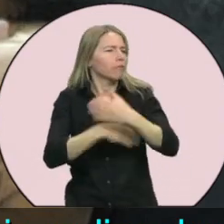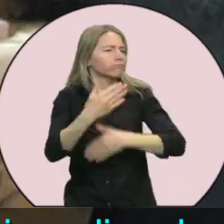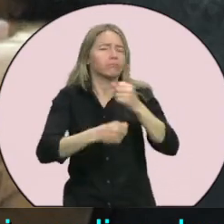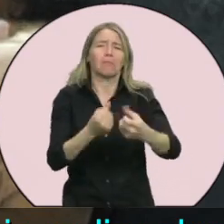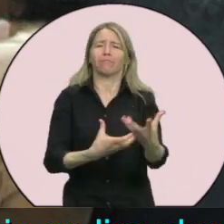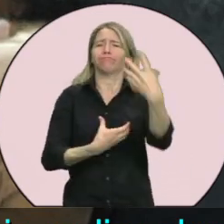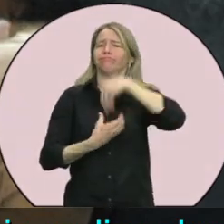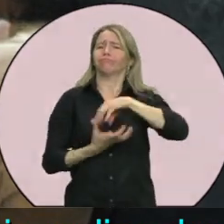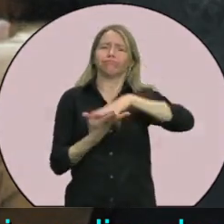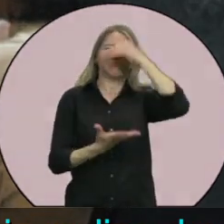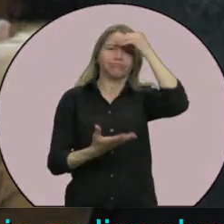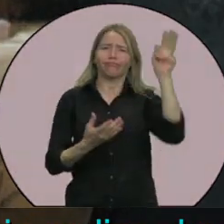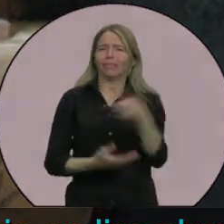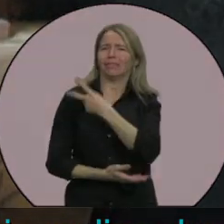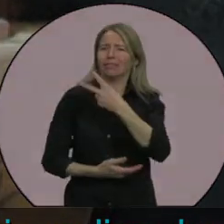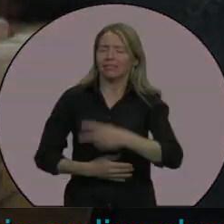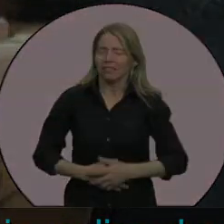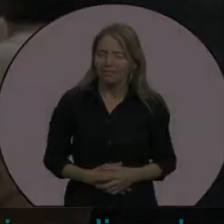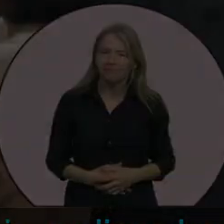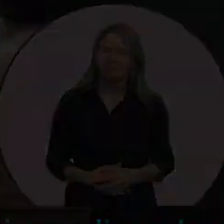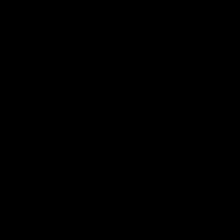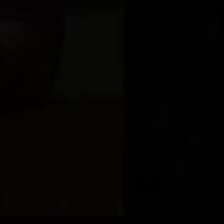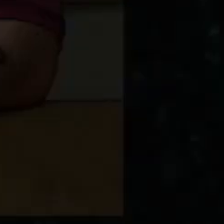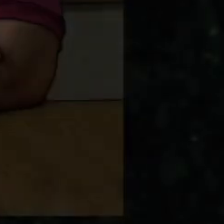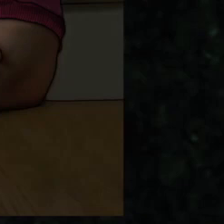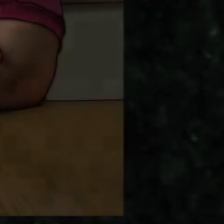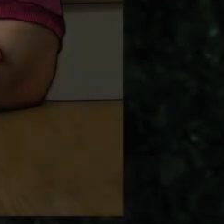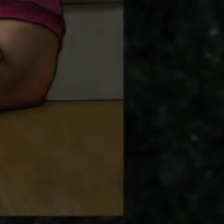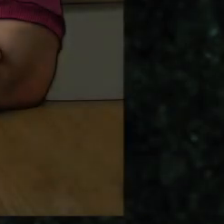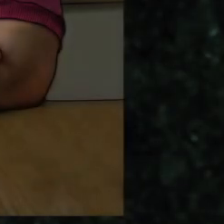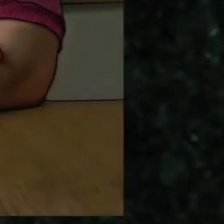with it more, I acquired it quite quickly.